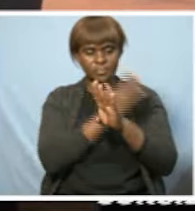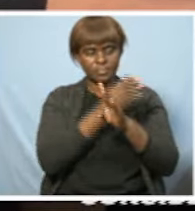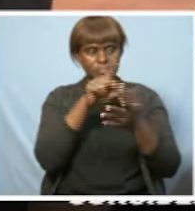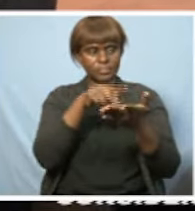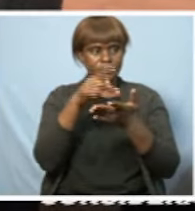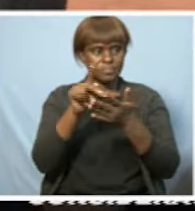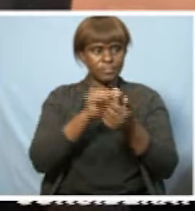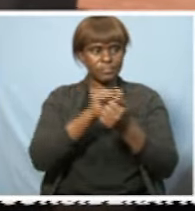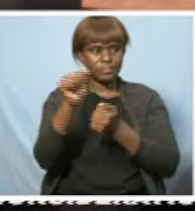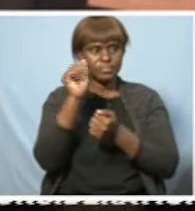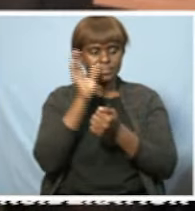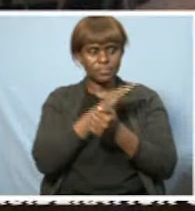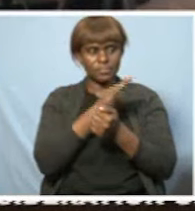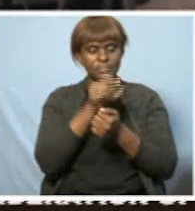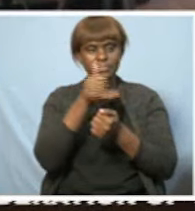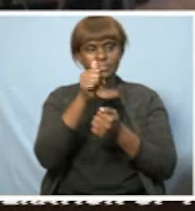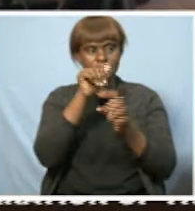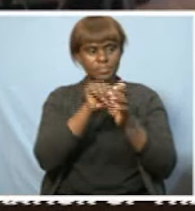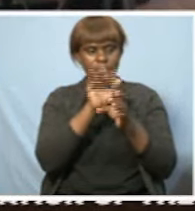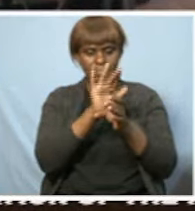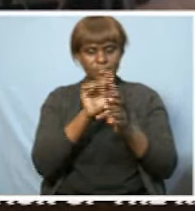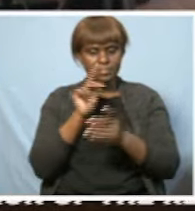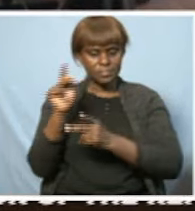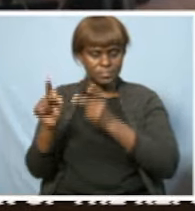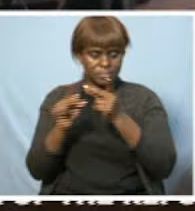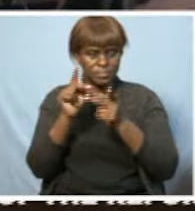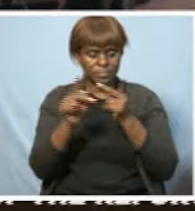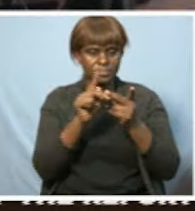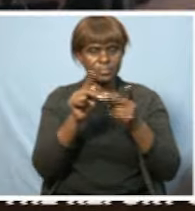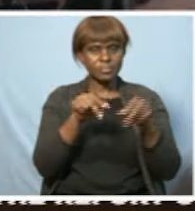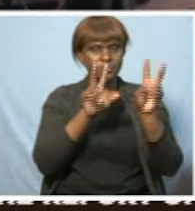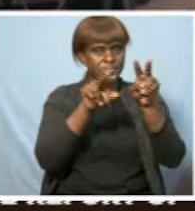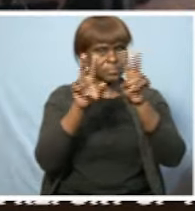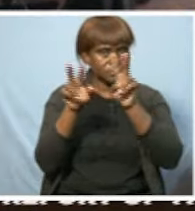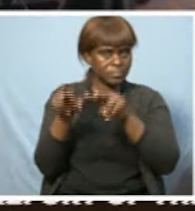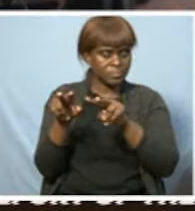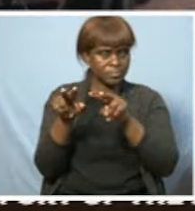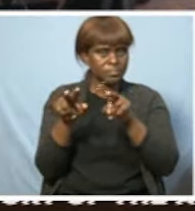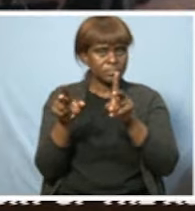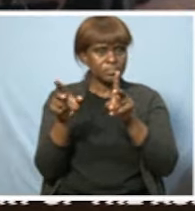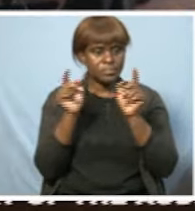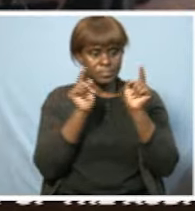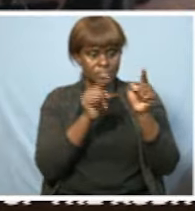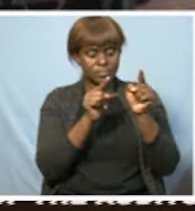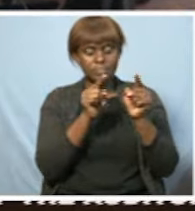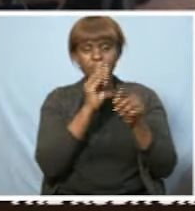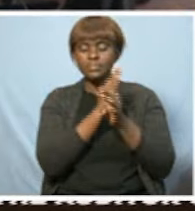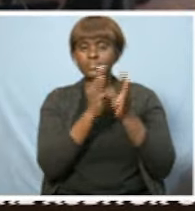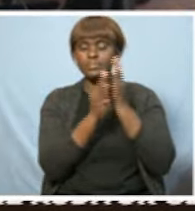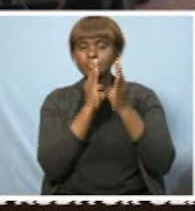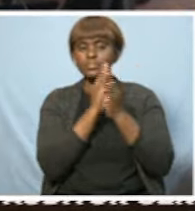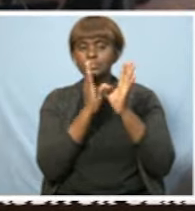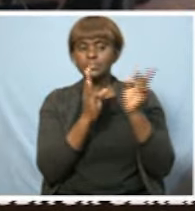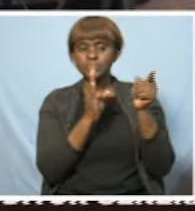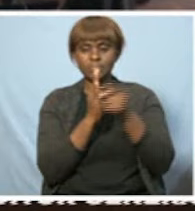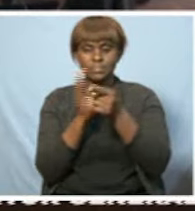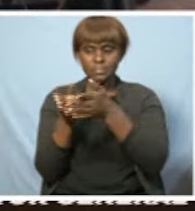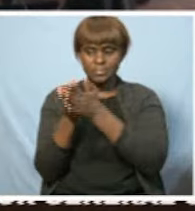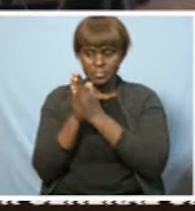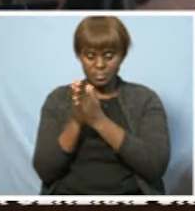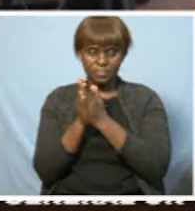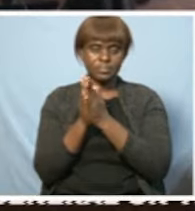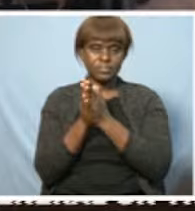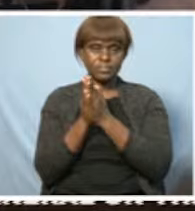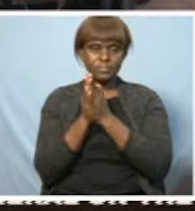passed. Are you part of the process of inspection when the contractor claims